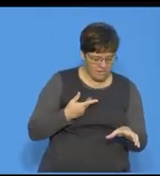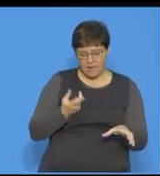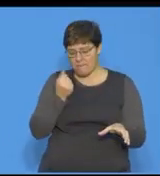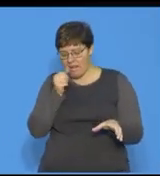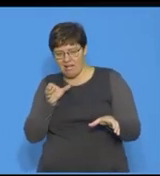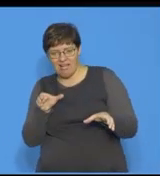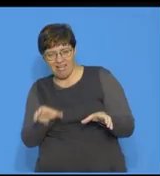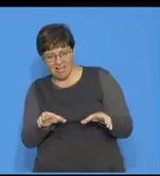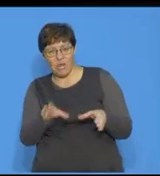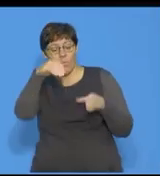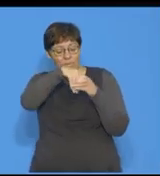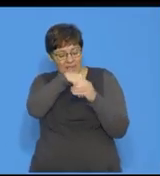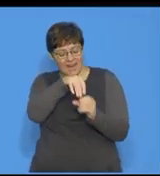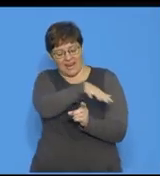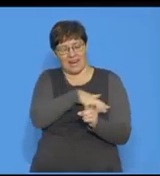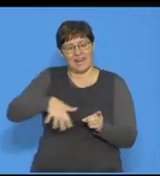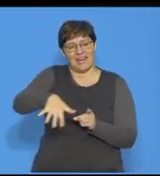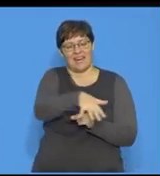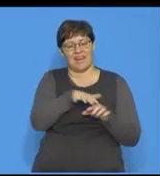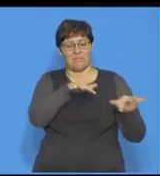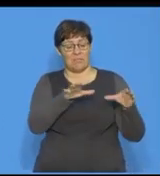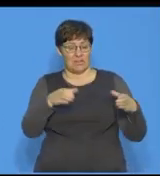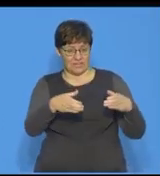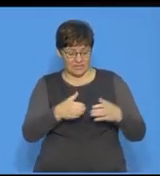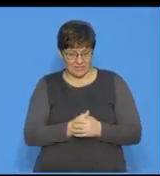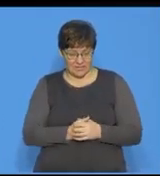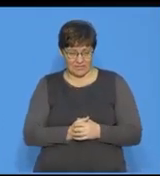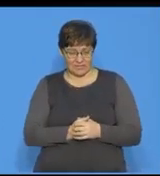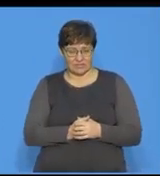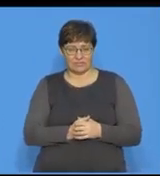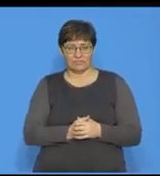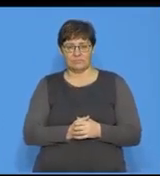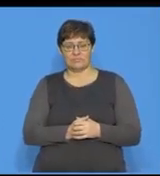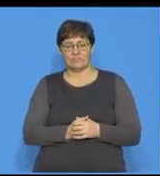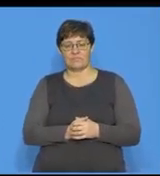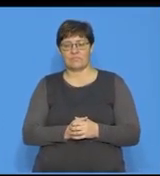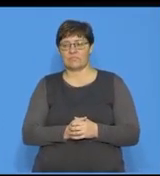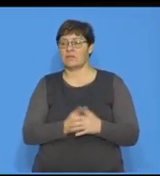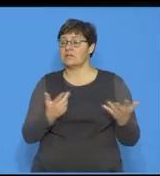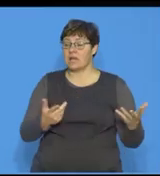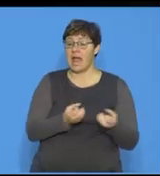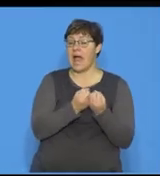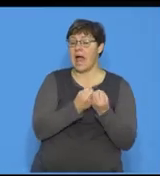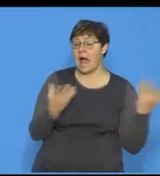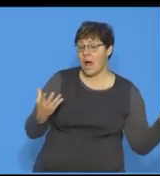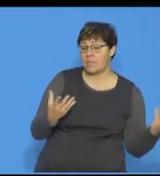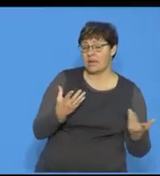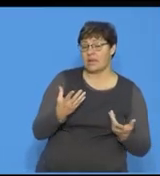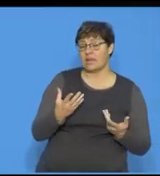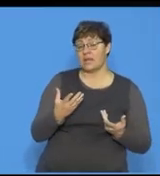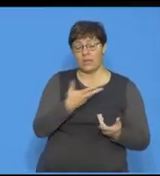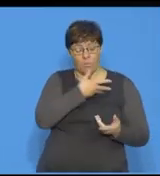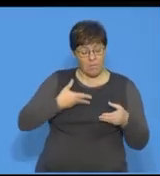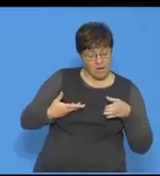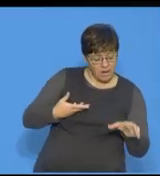males in a population. And what is interesting is not only are we saying how many males to how